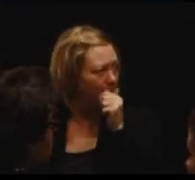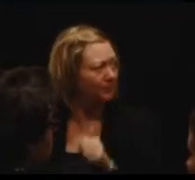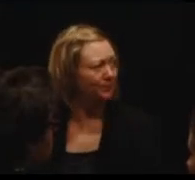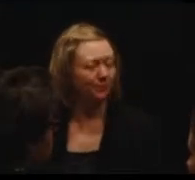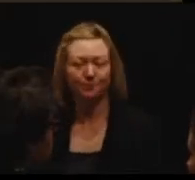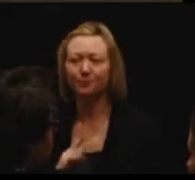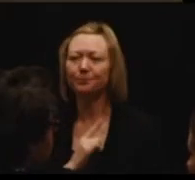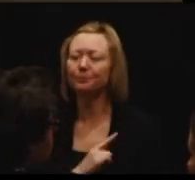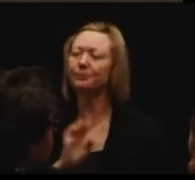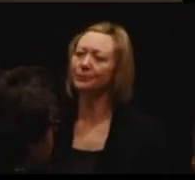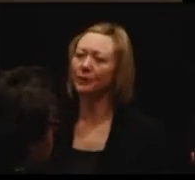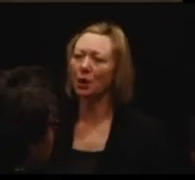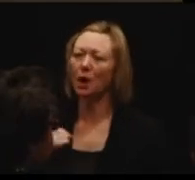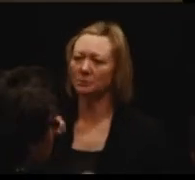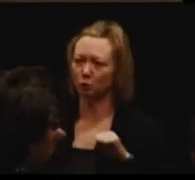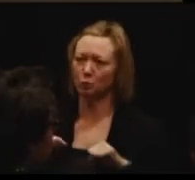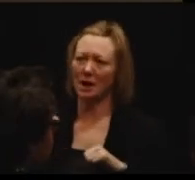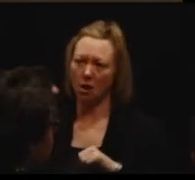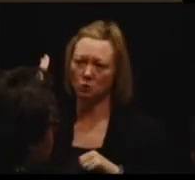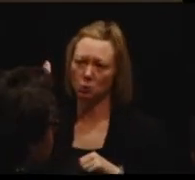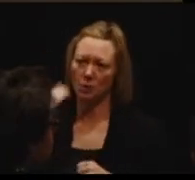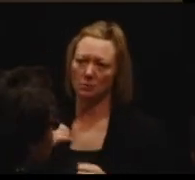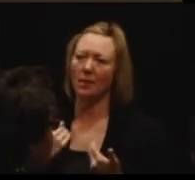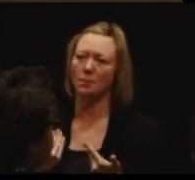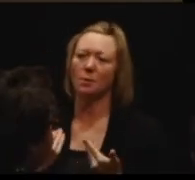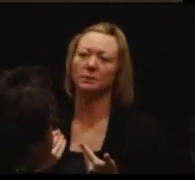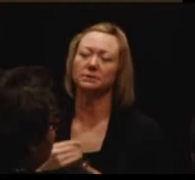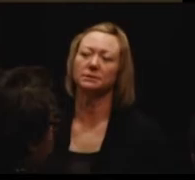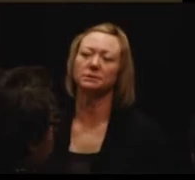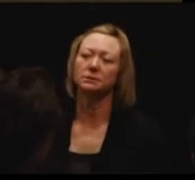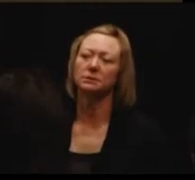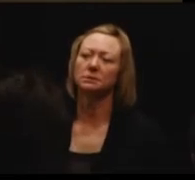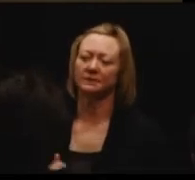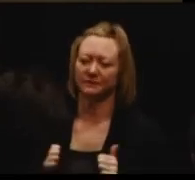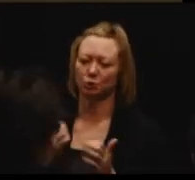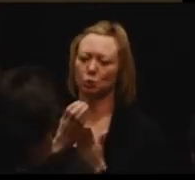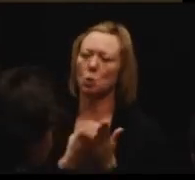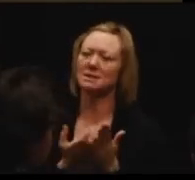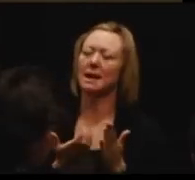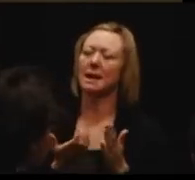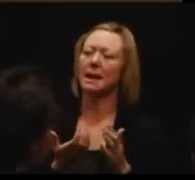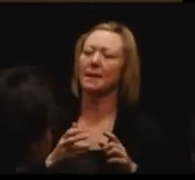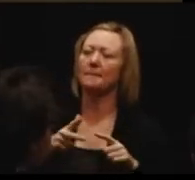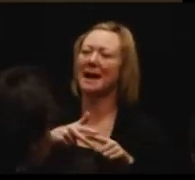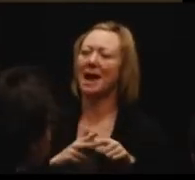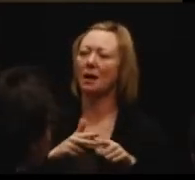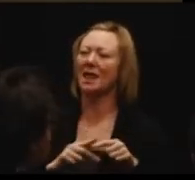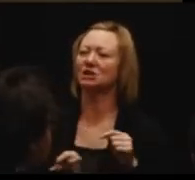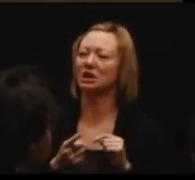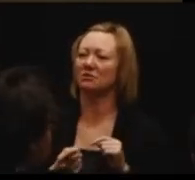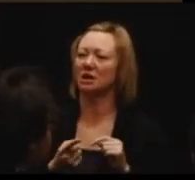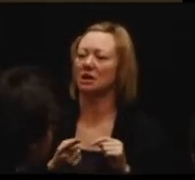Hello, I'm a student at high school at the moment, and I did a course in mechanical engineering last year as a part of year